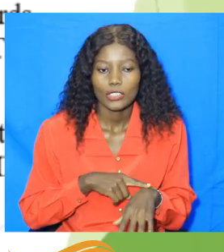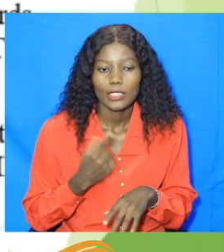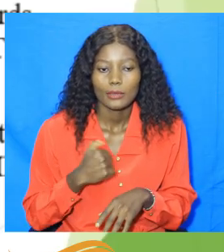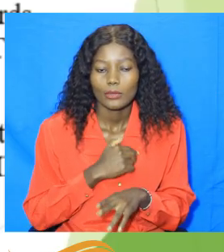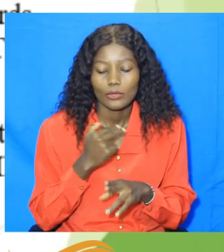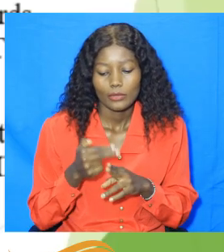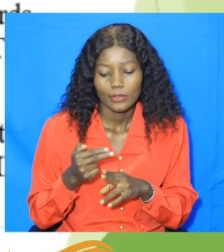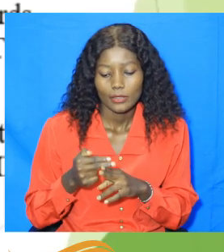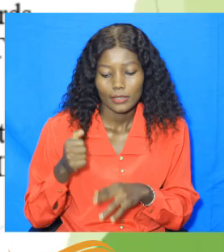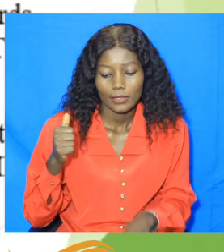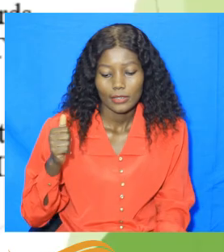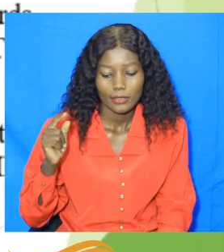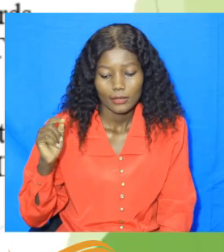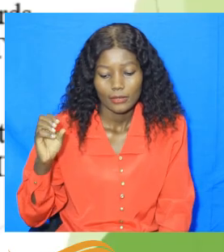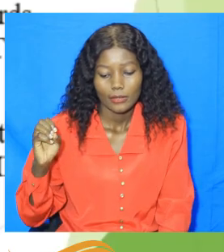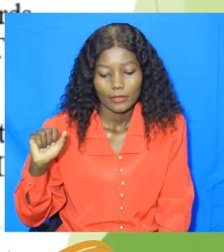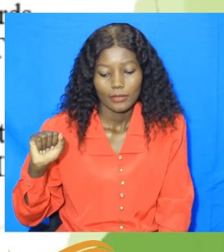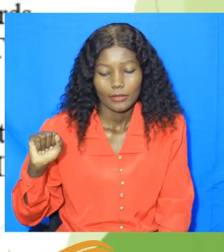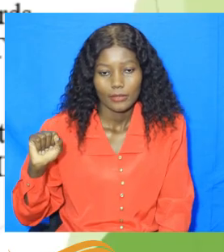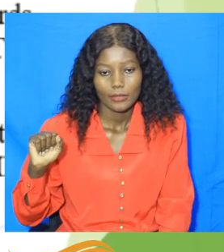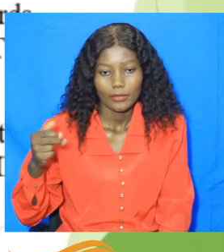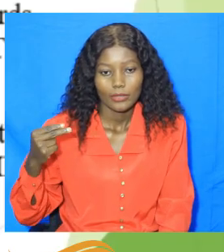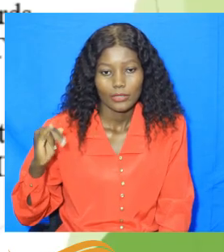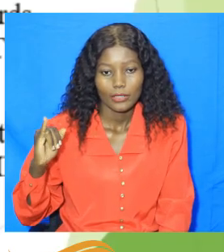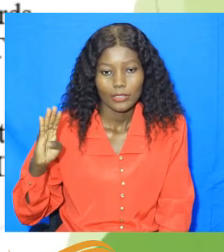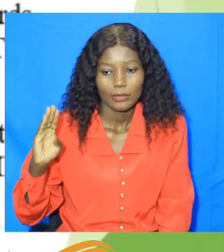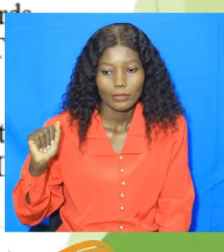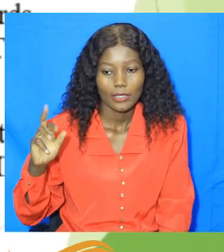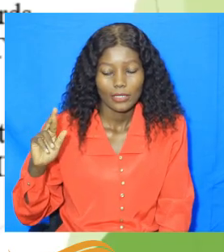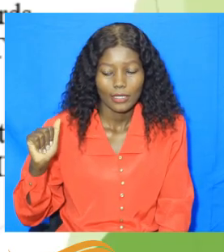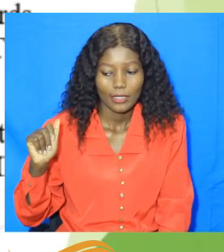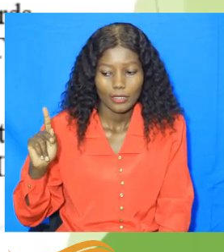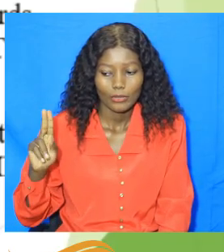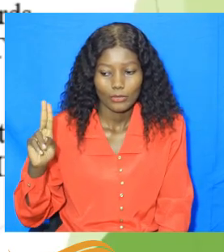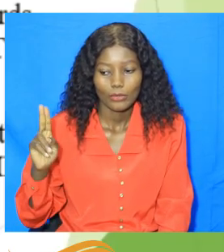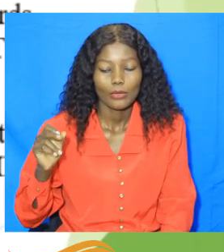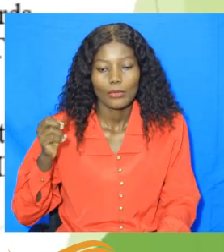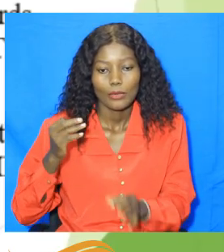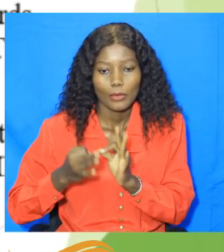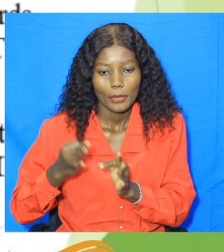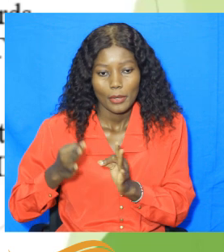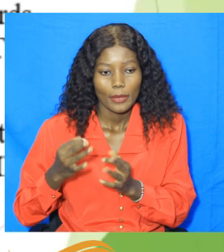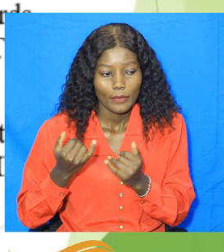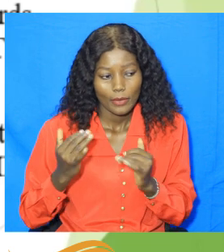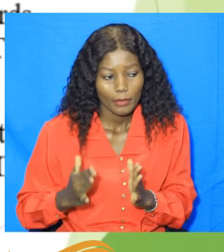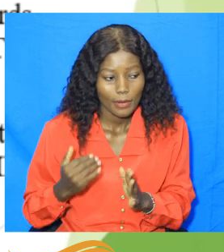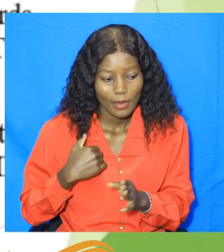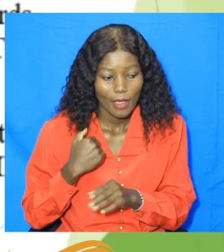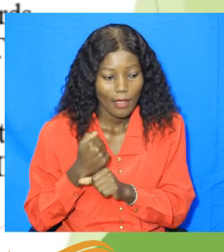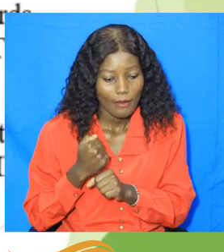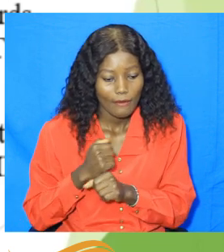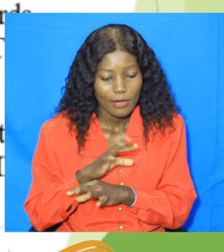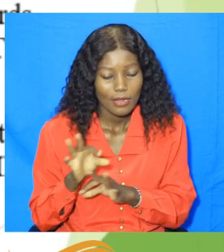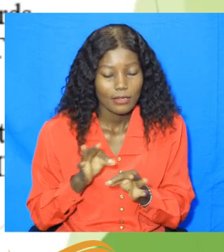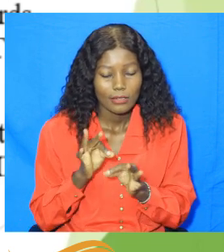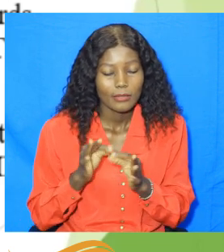it Atoshibaraku. So, in case an athlete has done certain